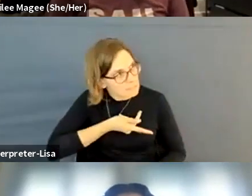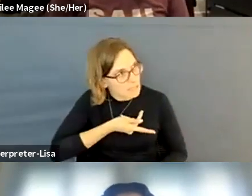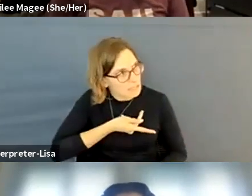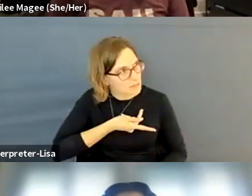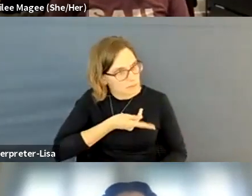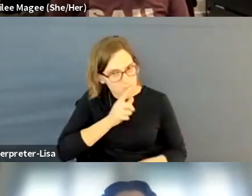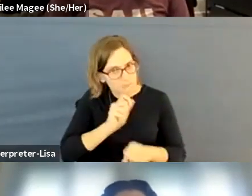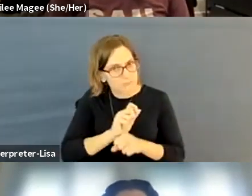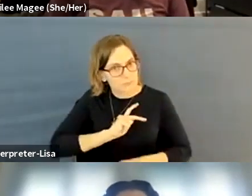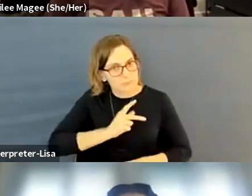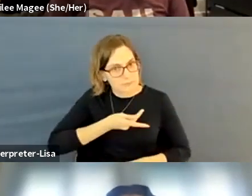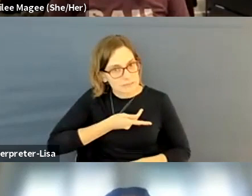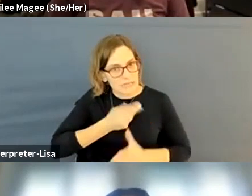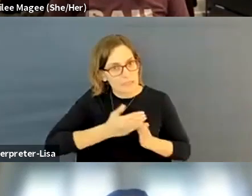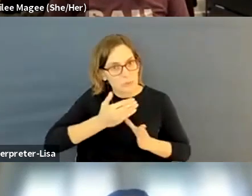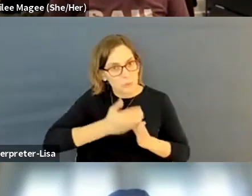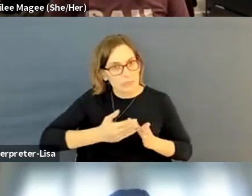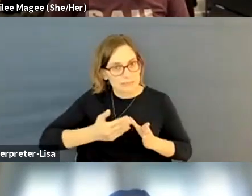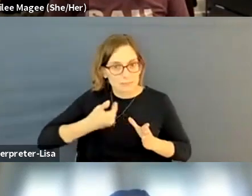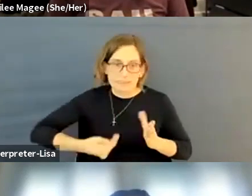it. It annoyed me.